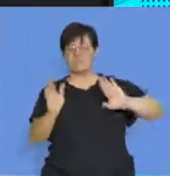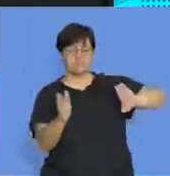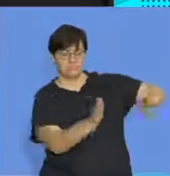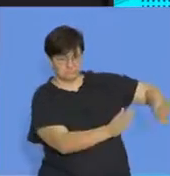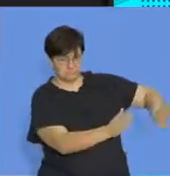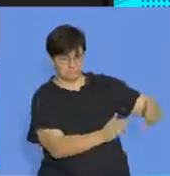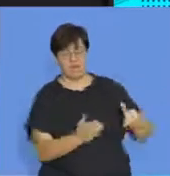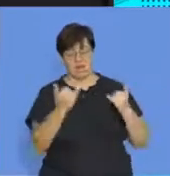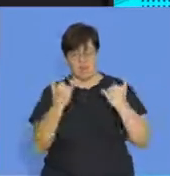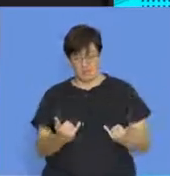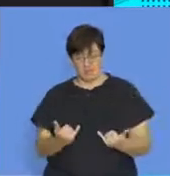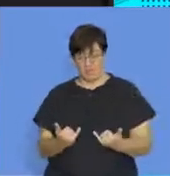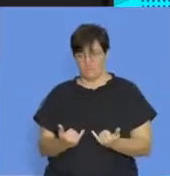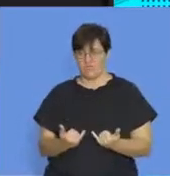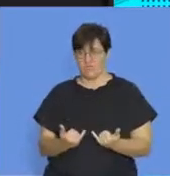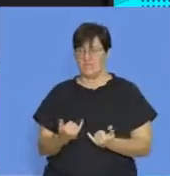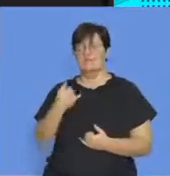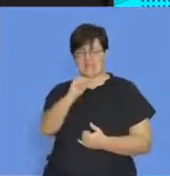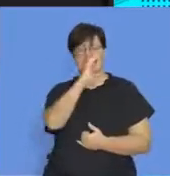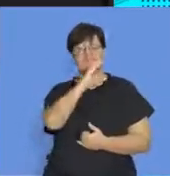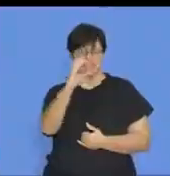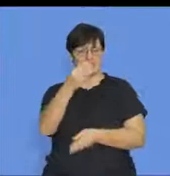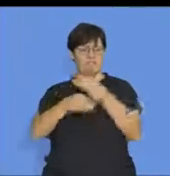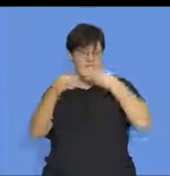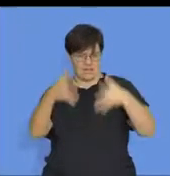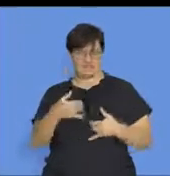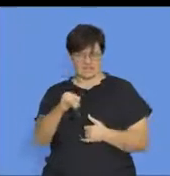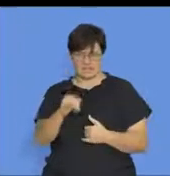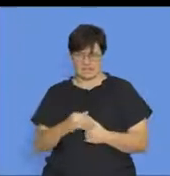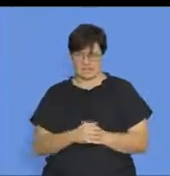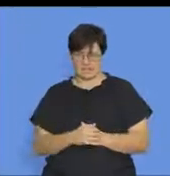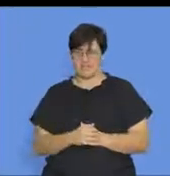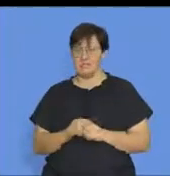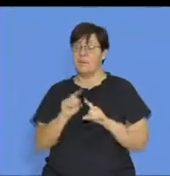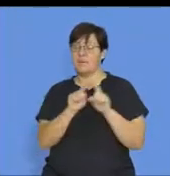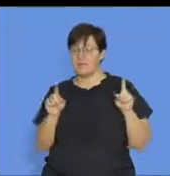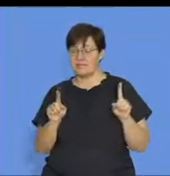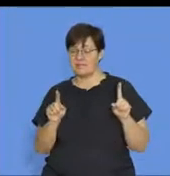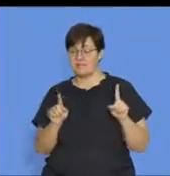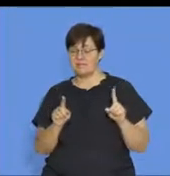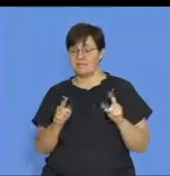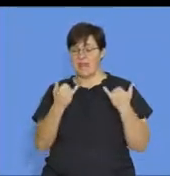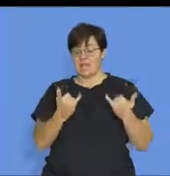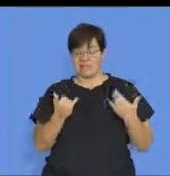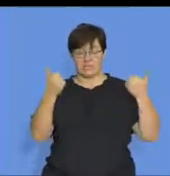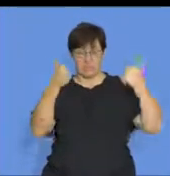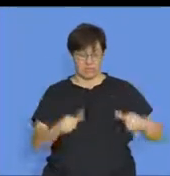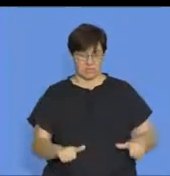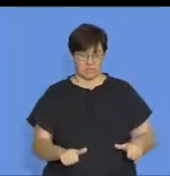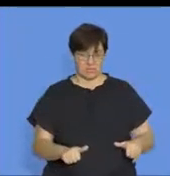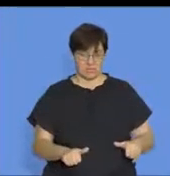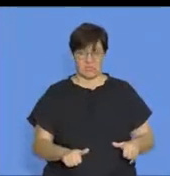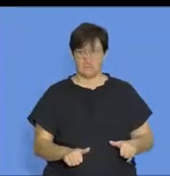given, right, still CC traders, okay, but we're now given the current accounts of Tubby